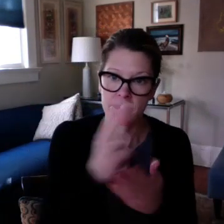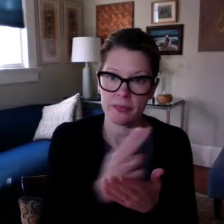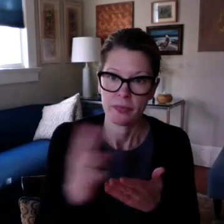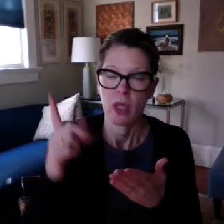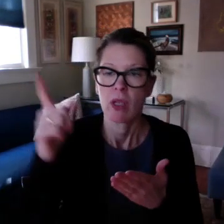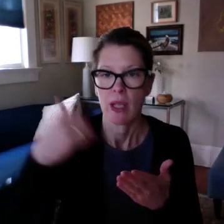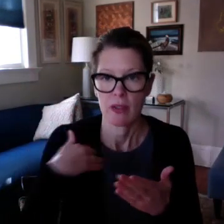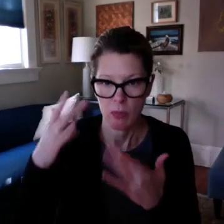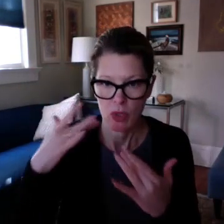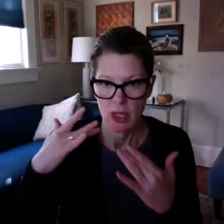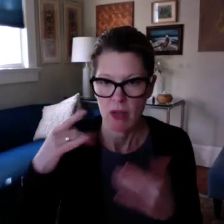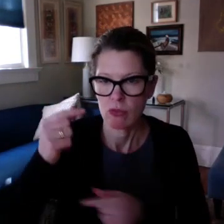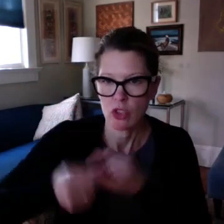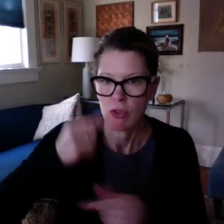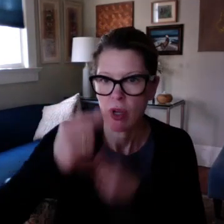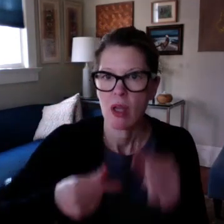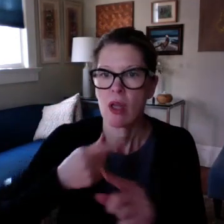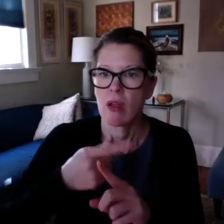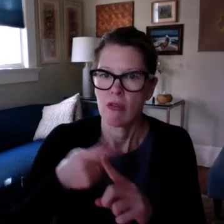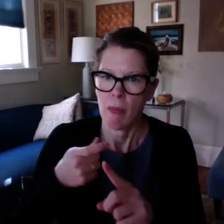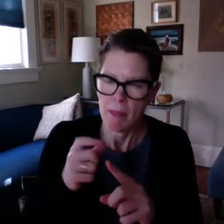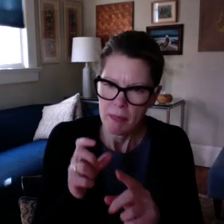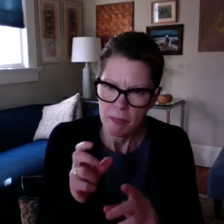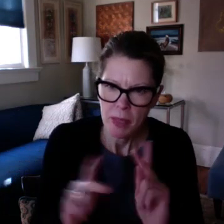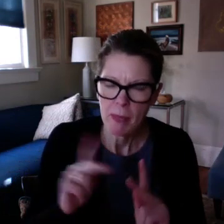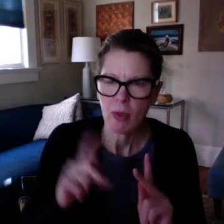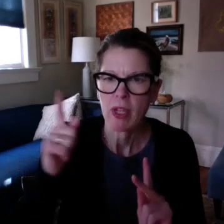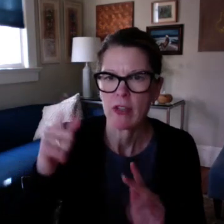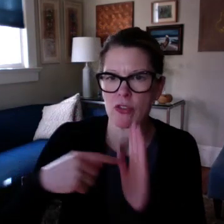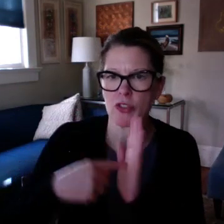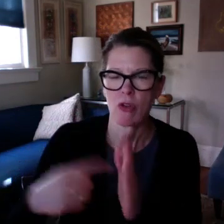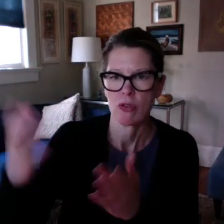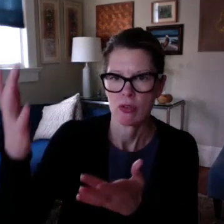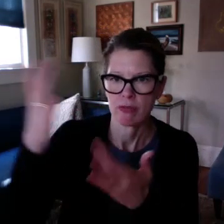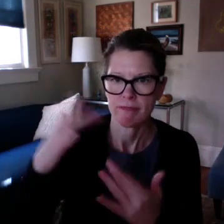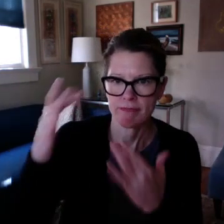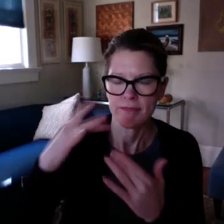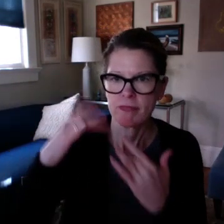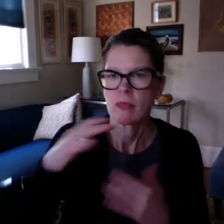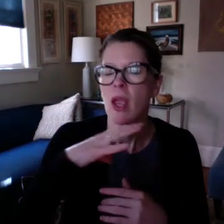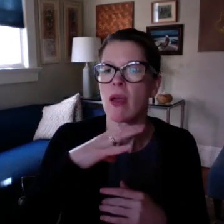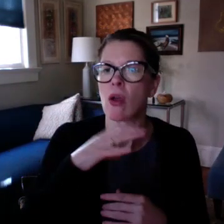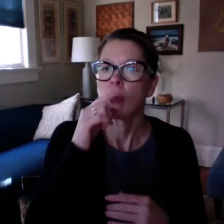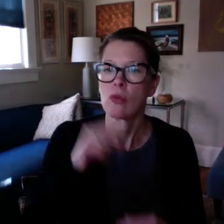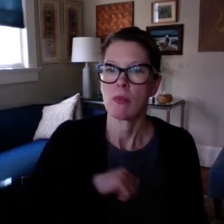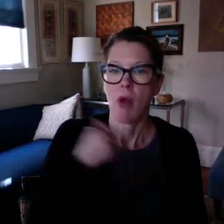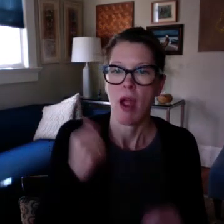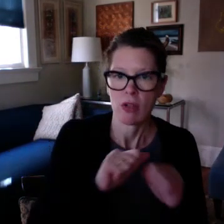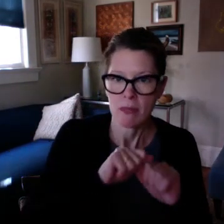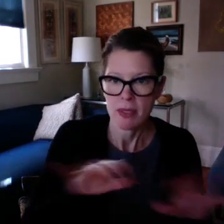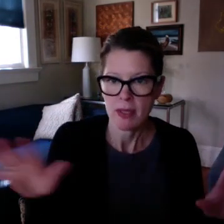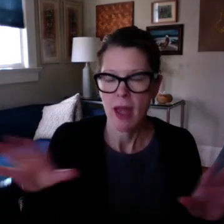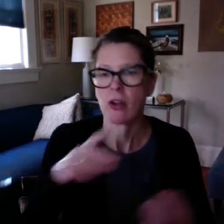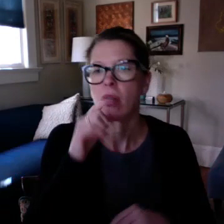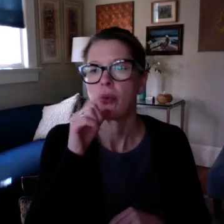generation. He has shown the strength of his arm. He has scattered the proud in their conceit. He